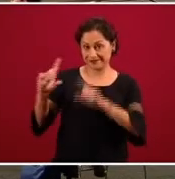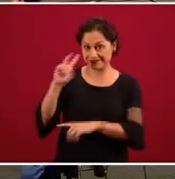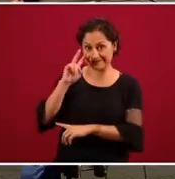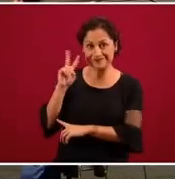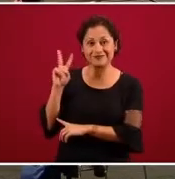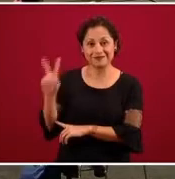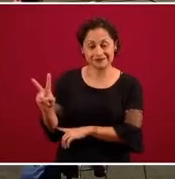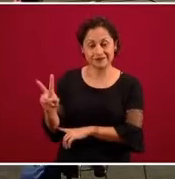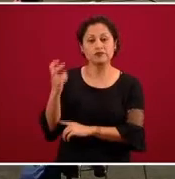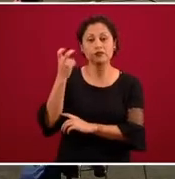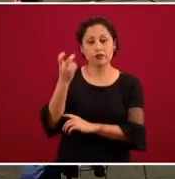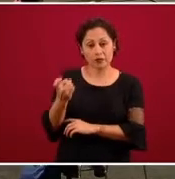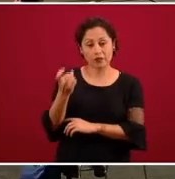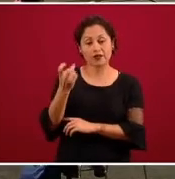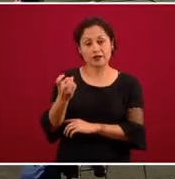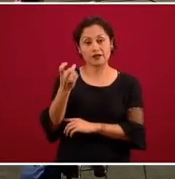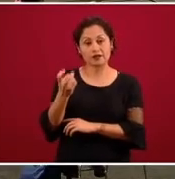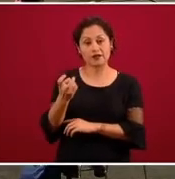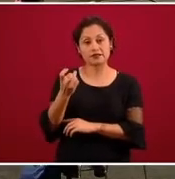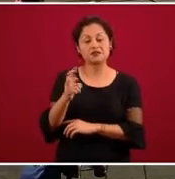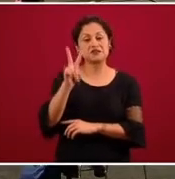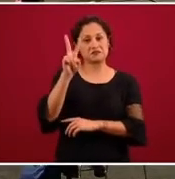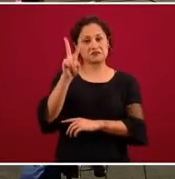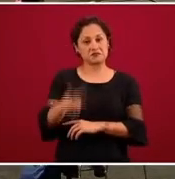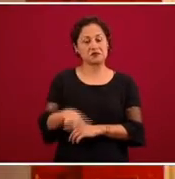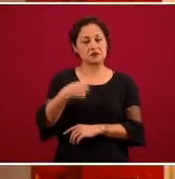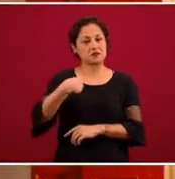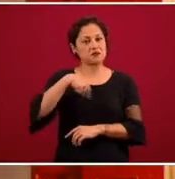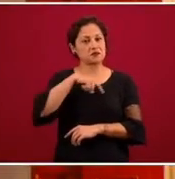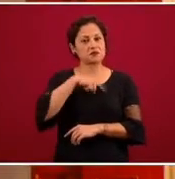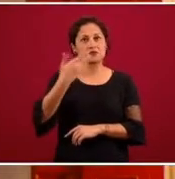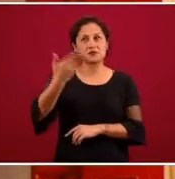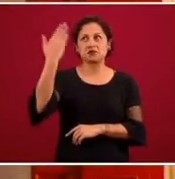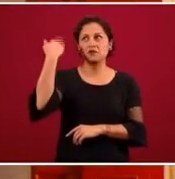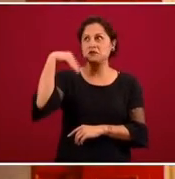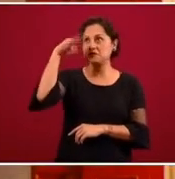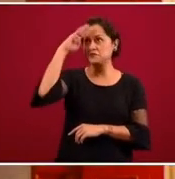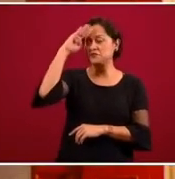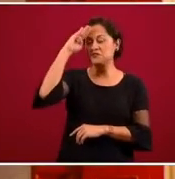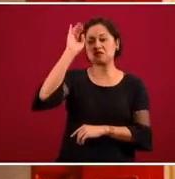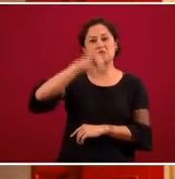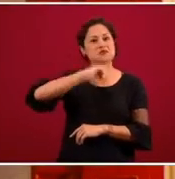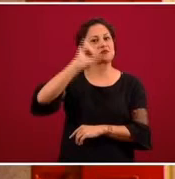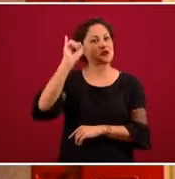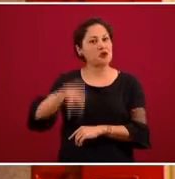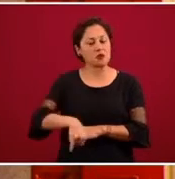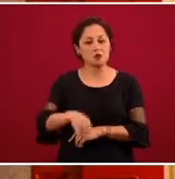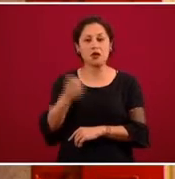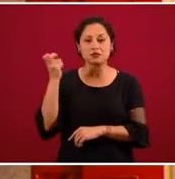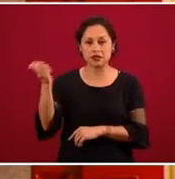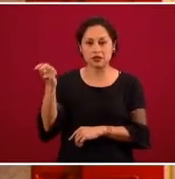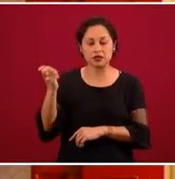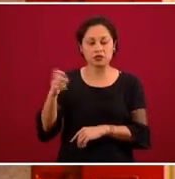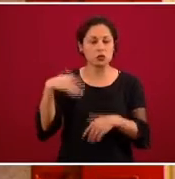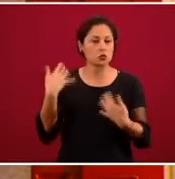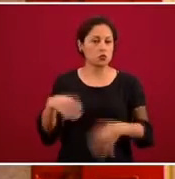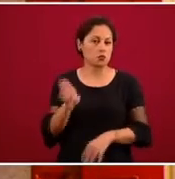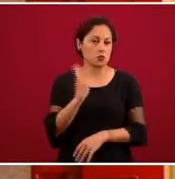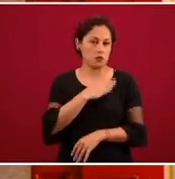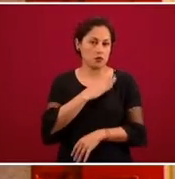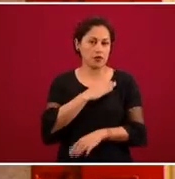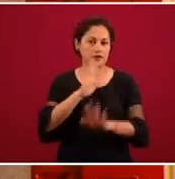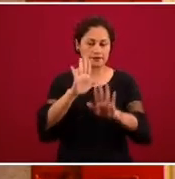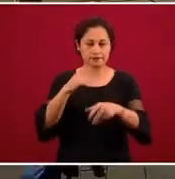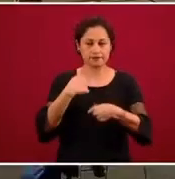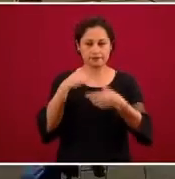Now, the reason this action, the action we're taking, we never thought we were going to be doing this.